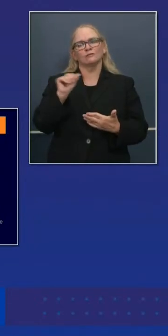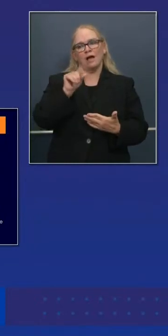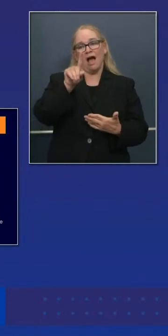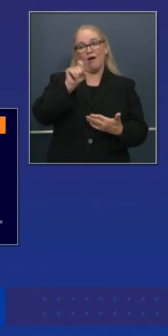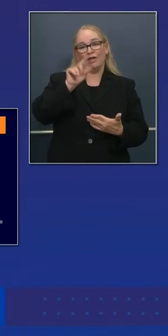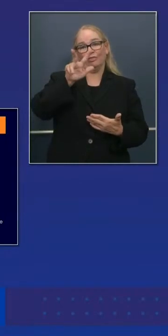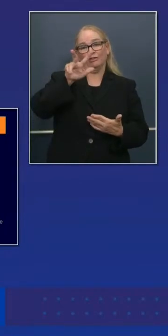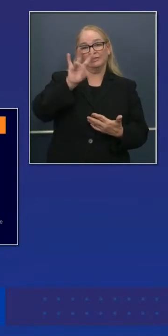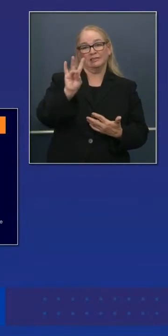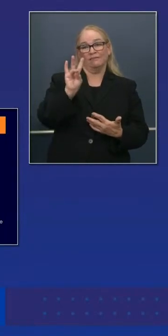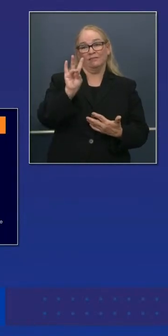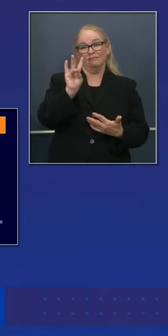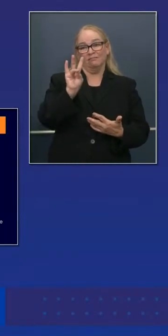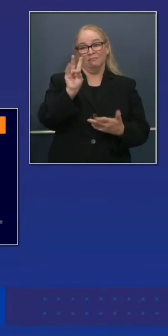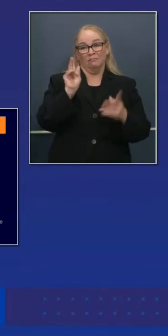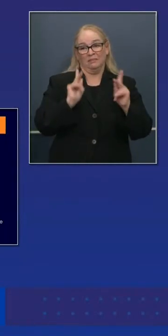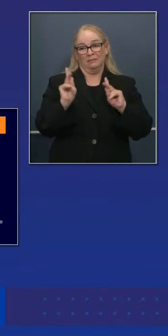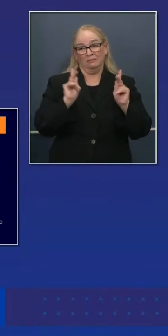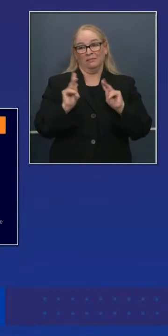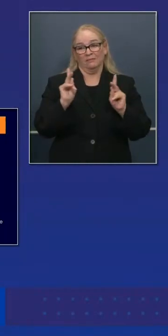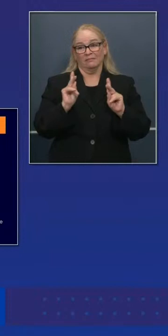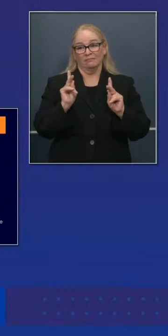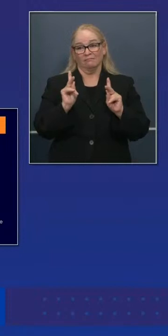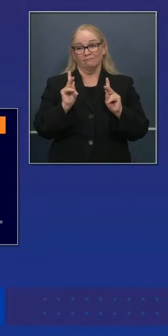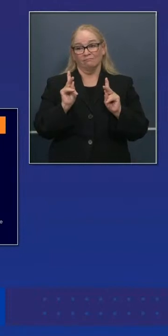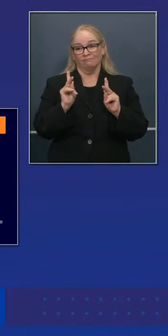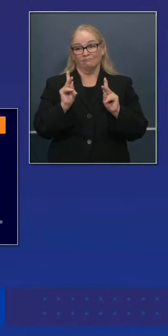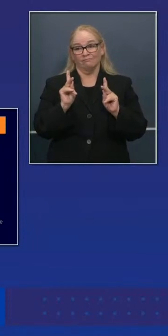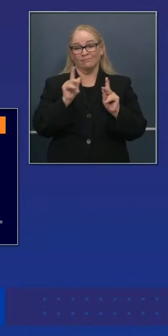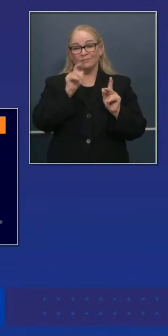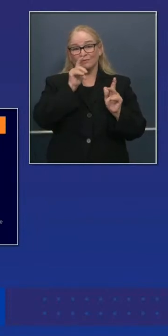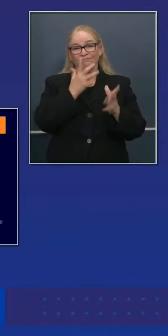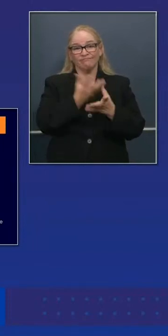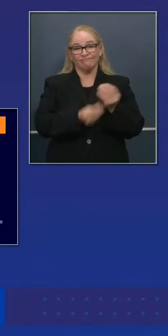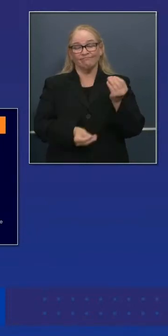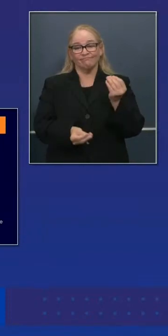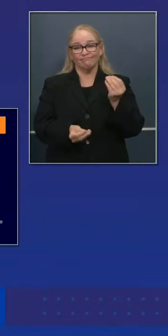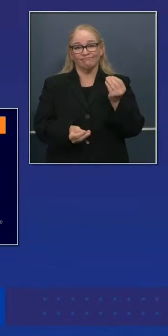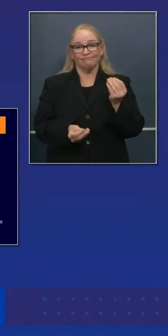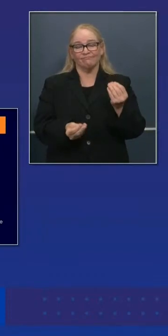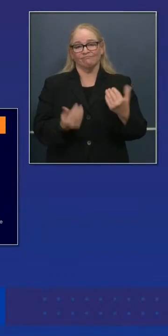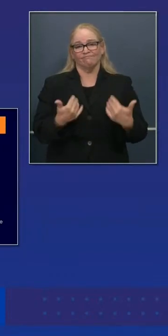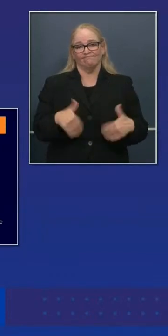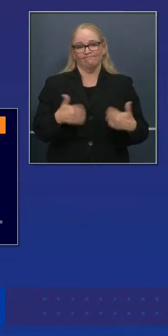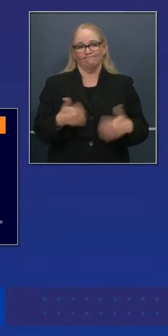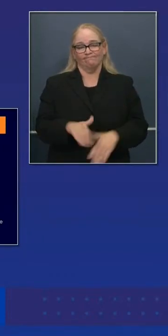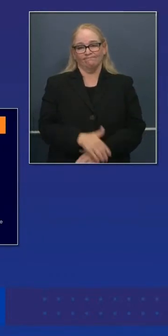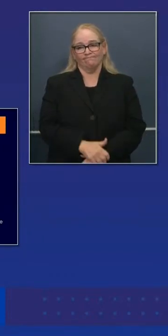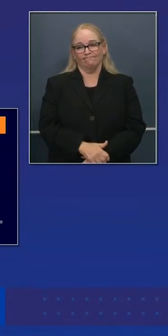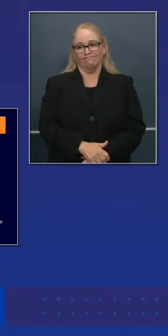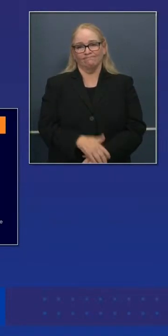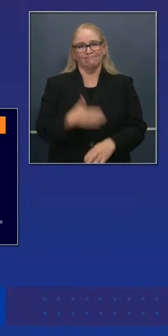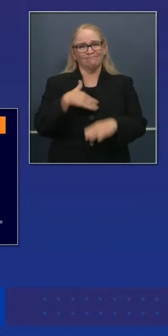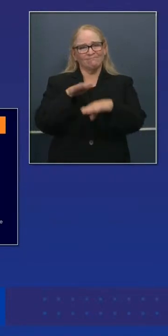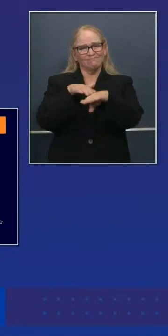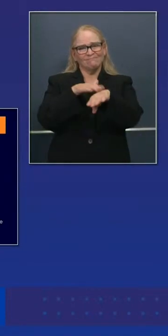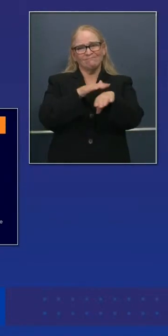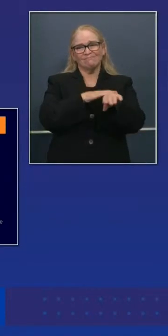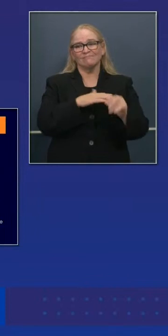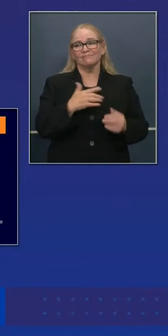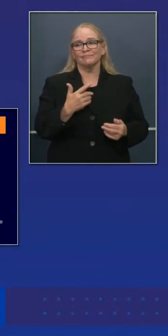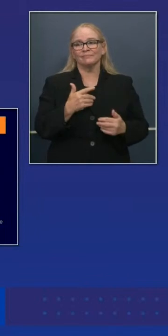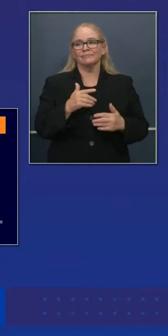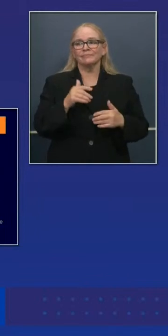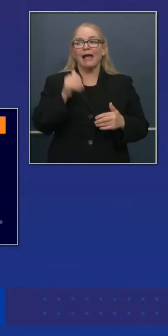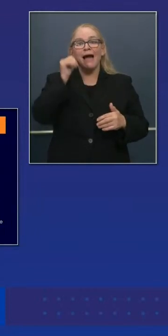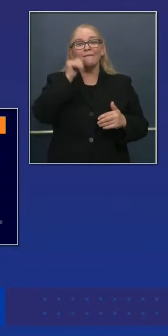137 individuals on average losing their lives over a 14-day period. I always caution you on the Monday numbers in